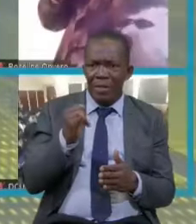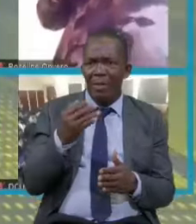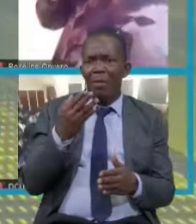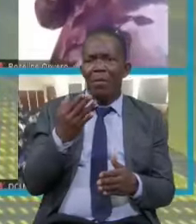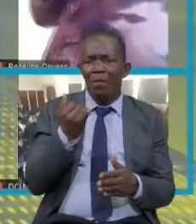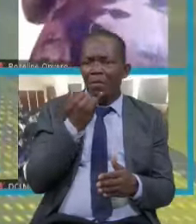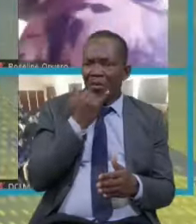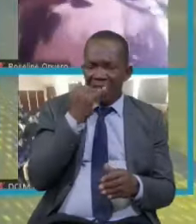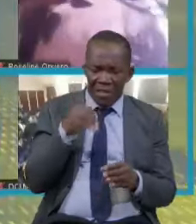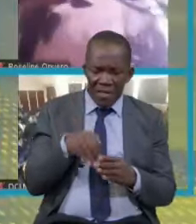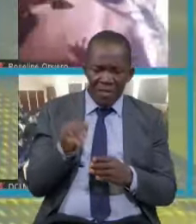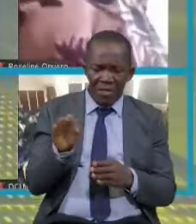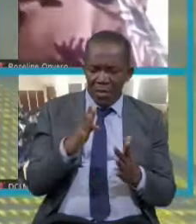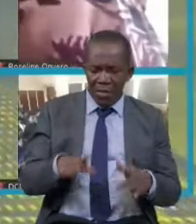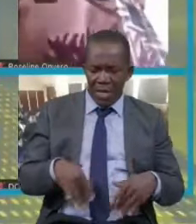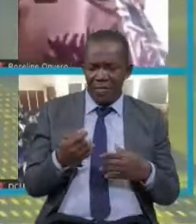what He has commanded.